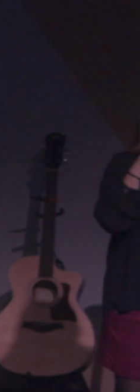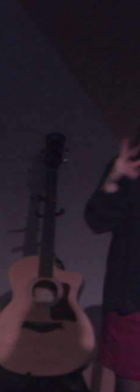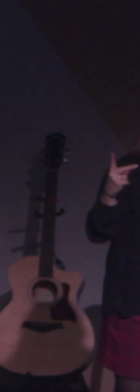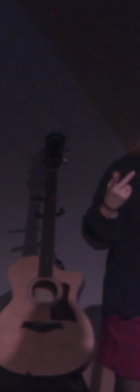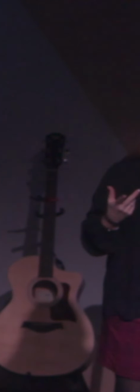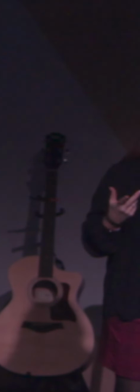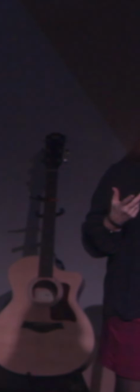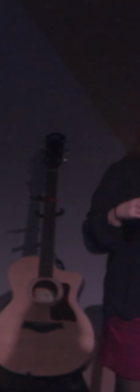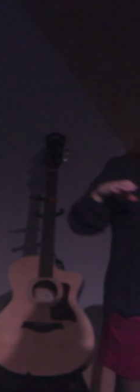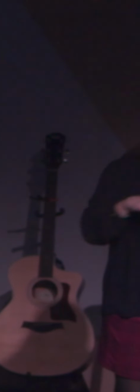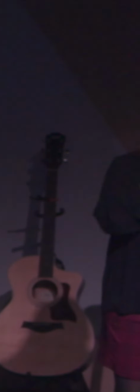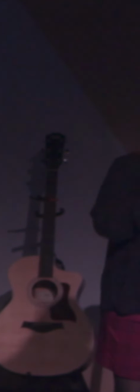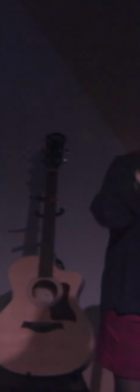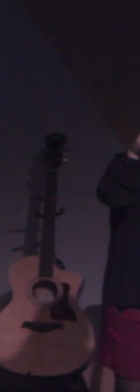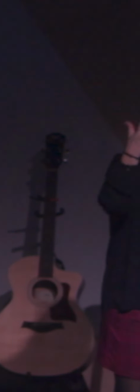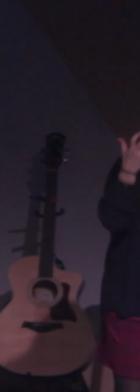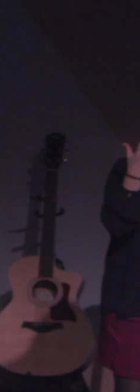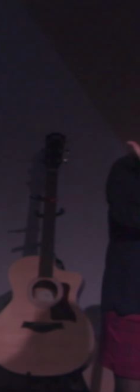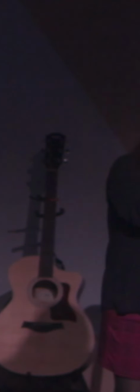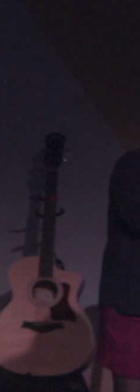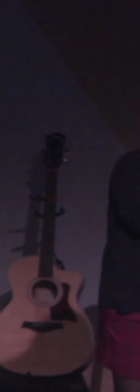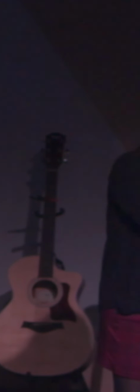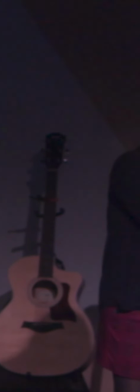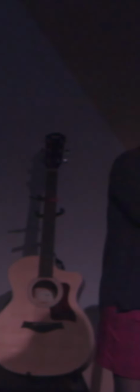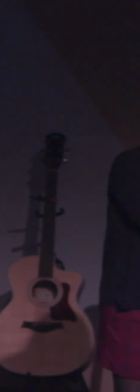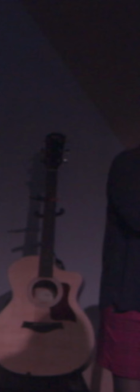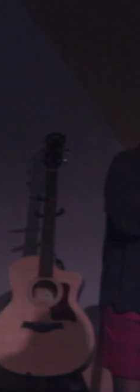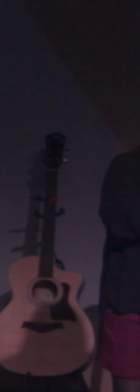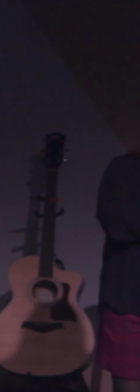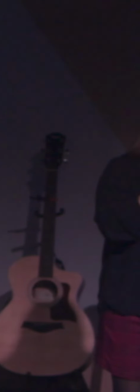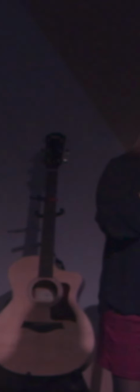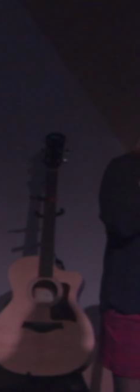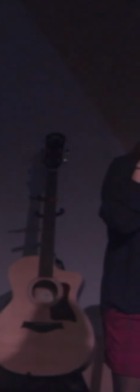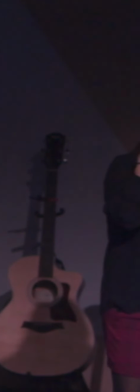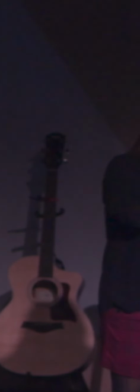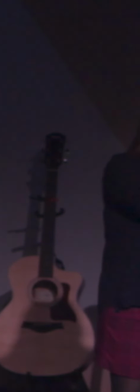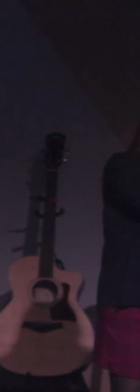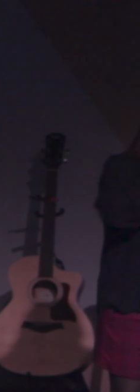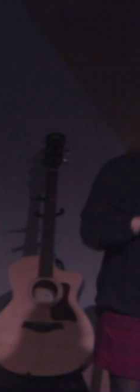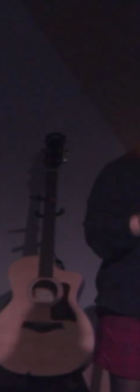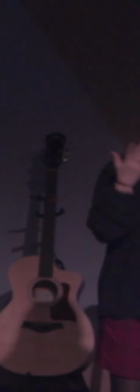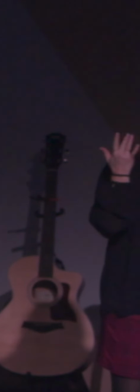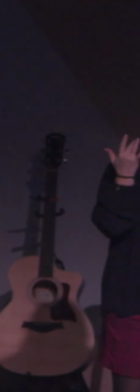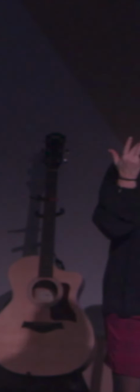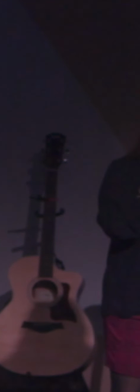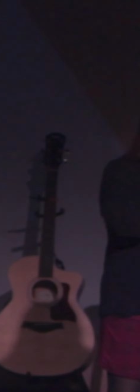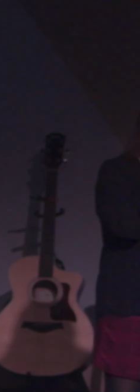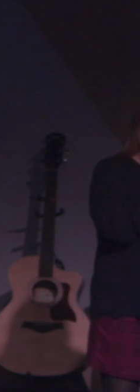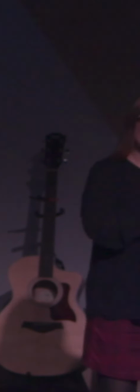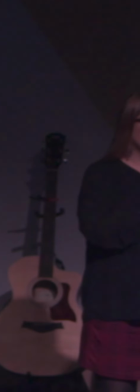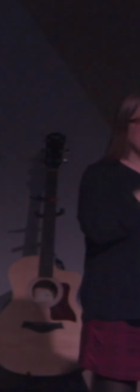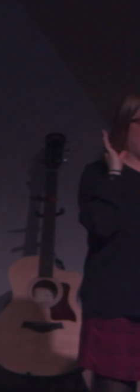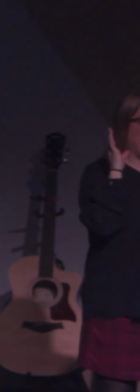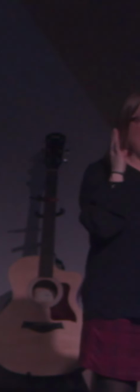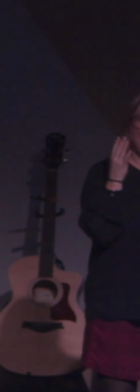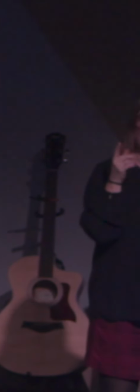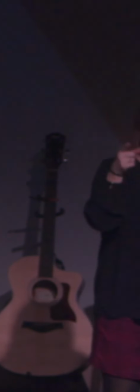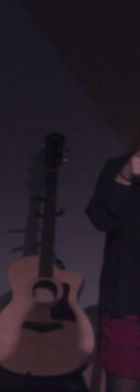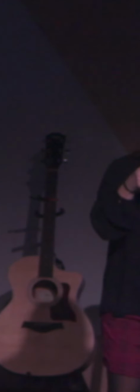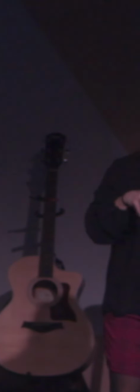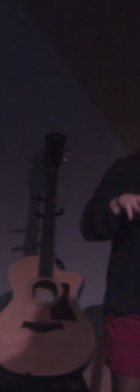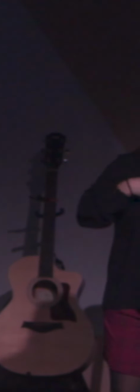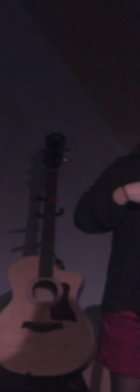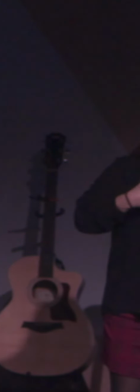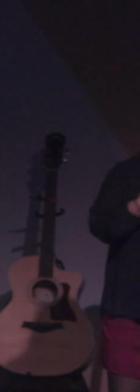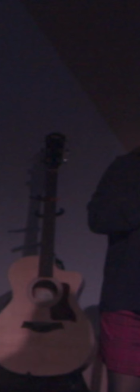I'm doing what you want me to do. Why? Why would you let me go through this? Why would these relationships be broken? Why would you let me take